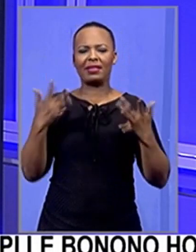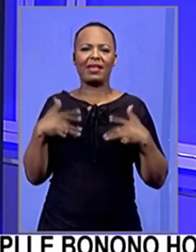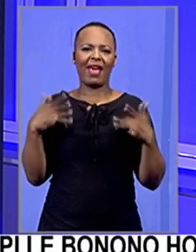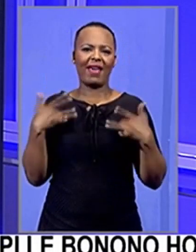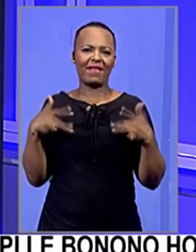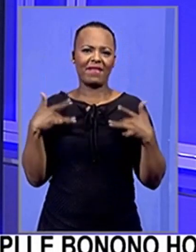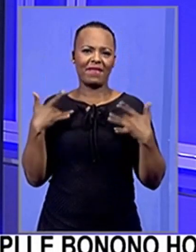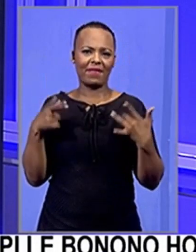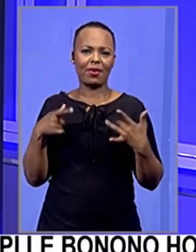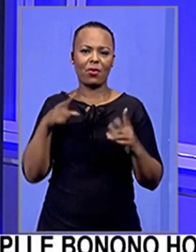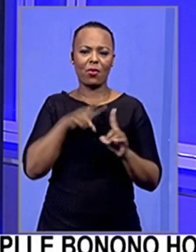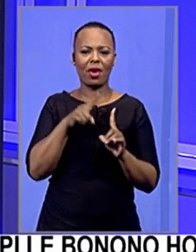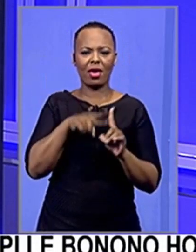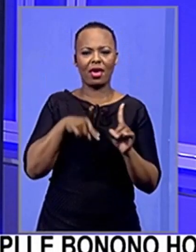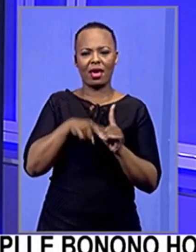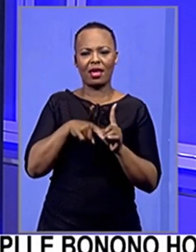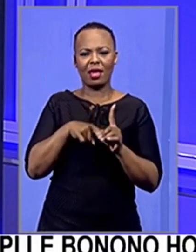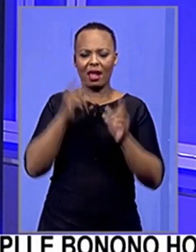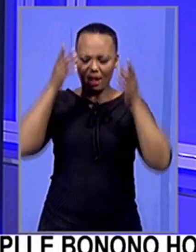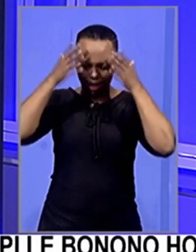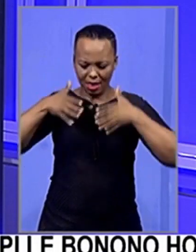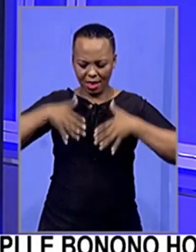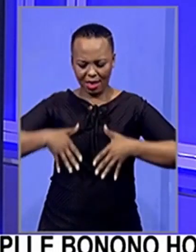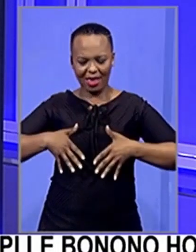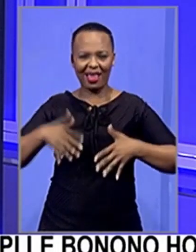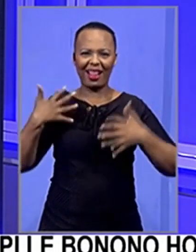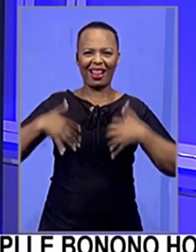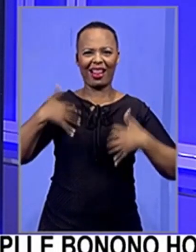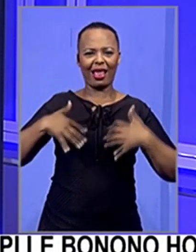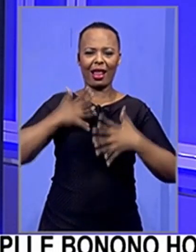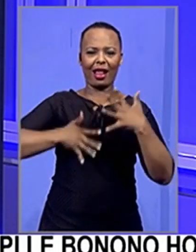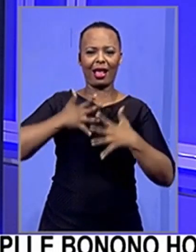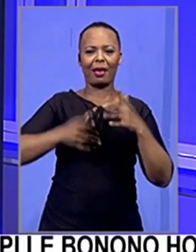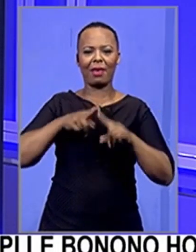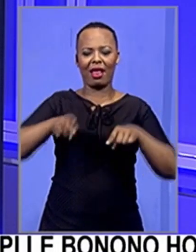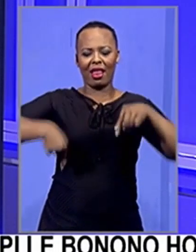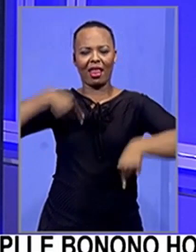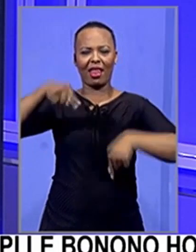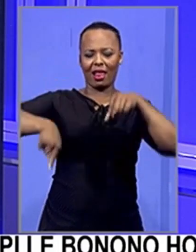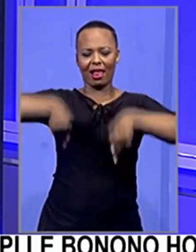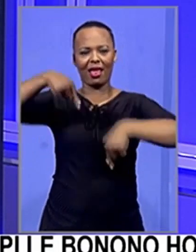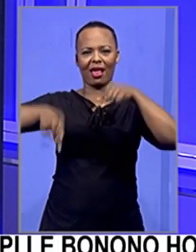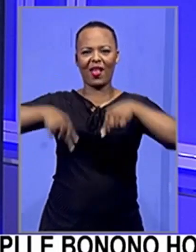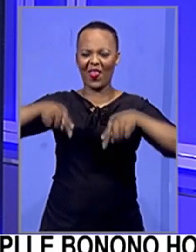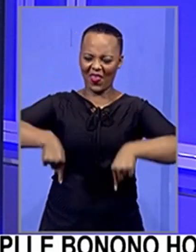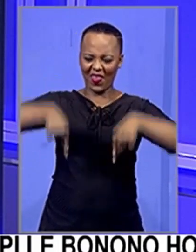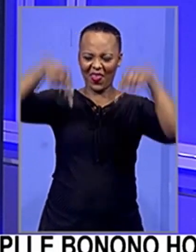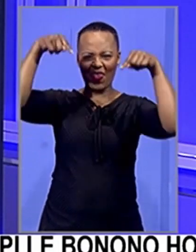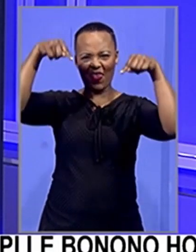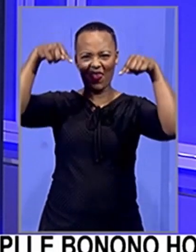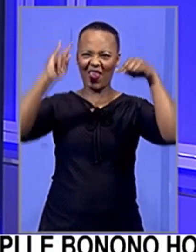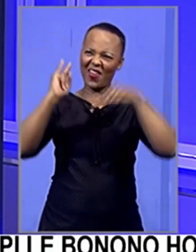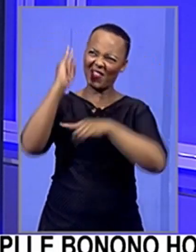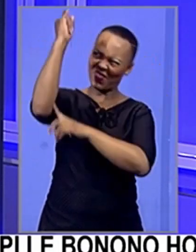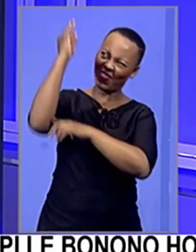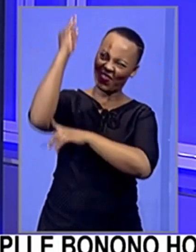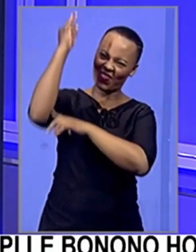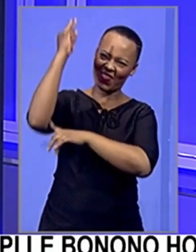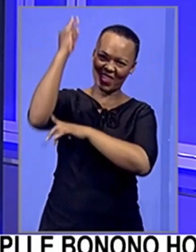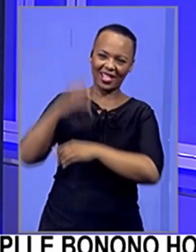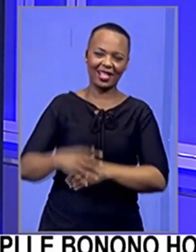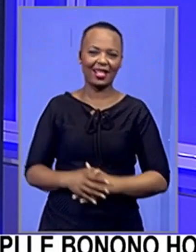ka diaparo tsa selekising empa se ho helang mahlo ke maoto a hae a dithupa a etsang hore a be molelele lo feta thuhlo.